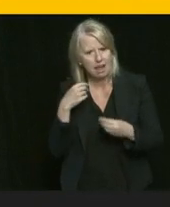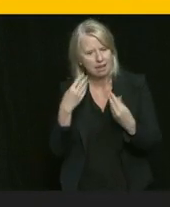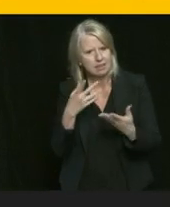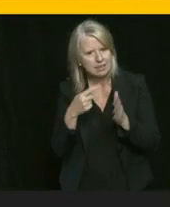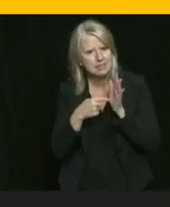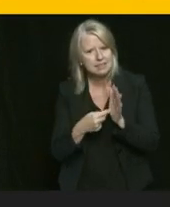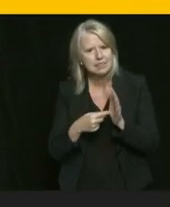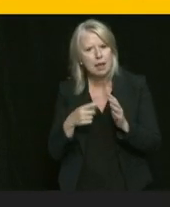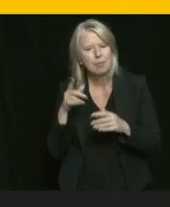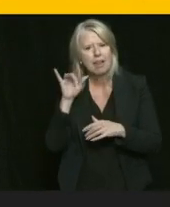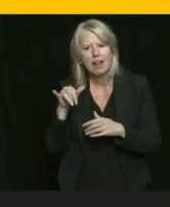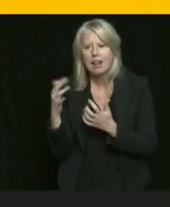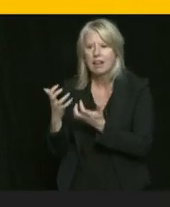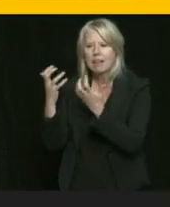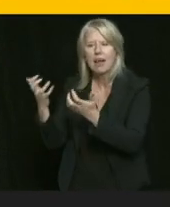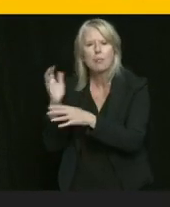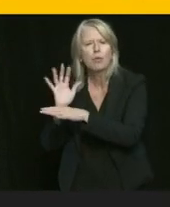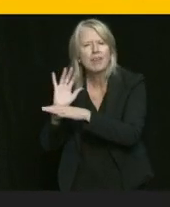packed cinema.